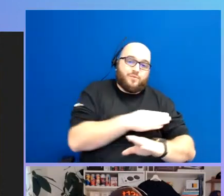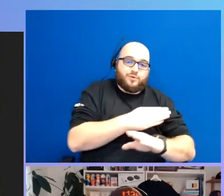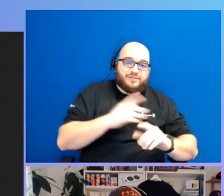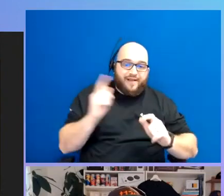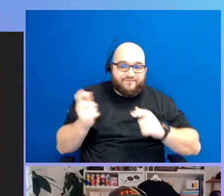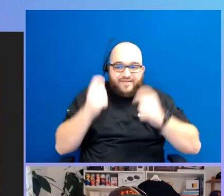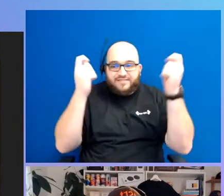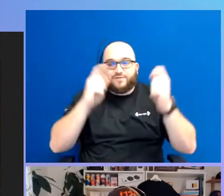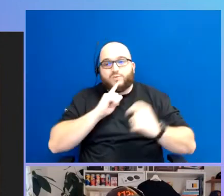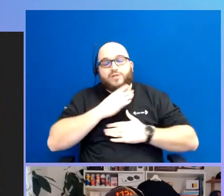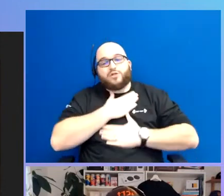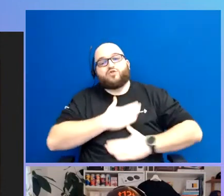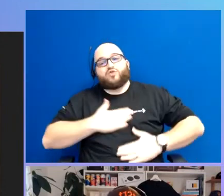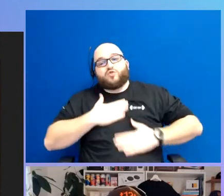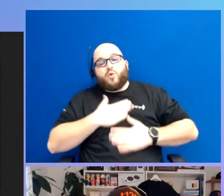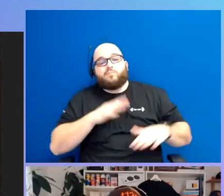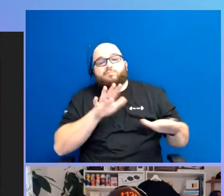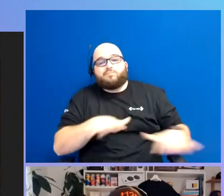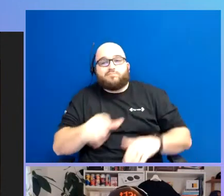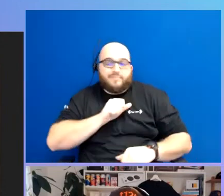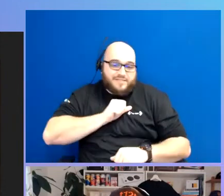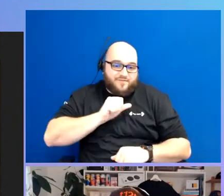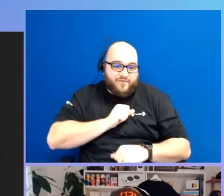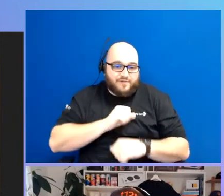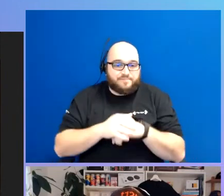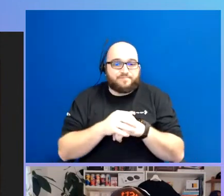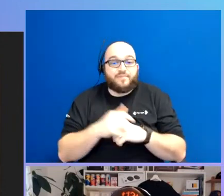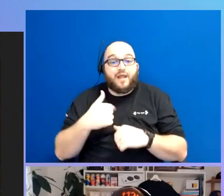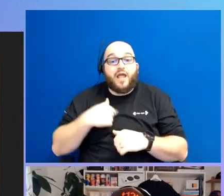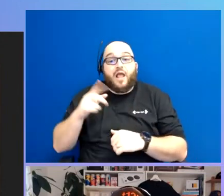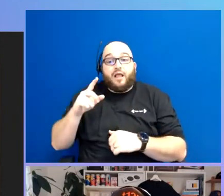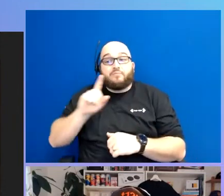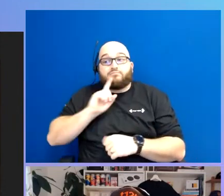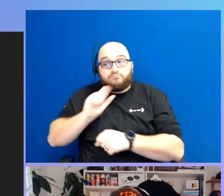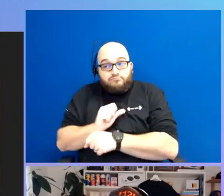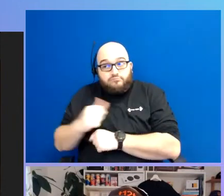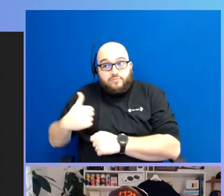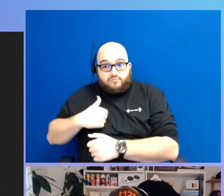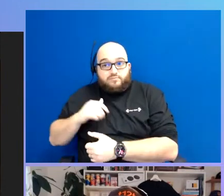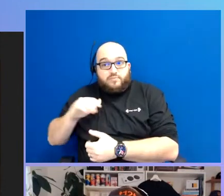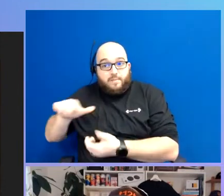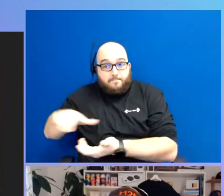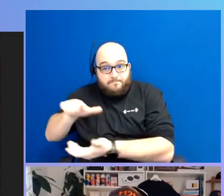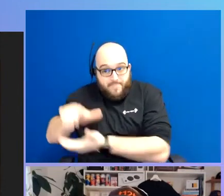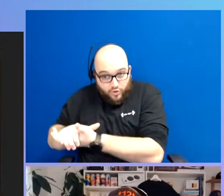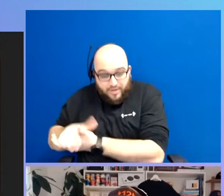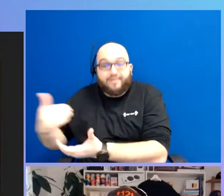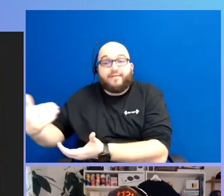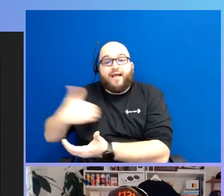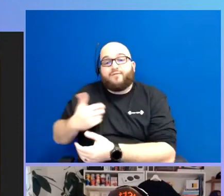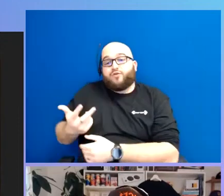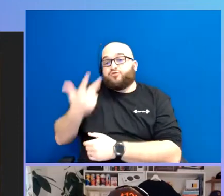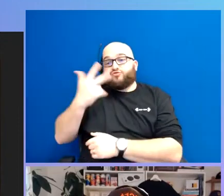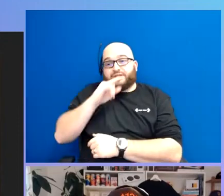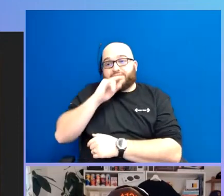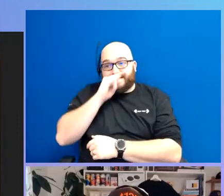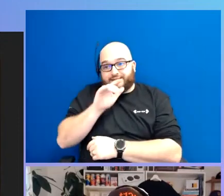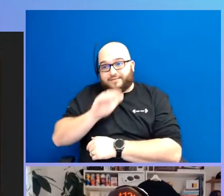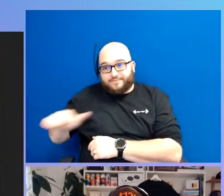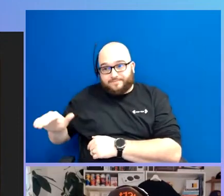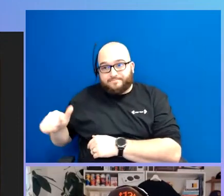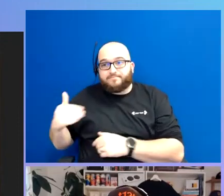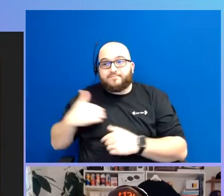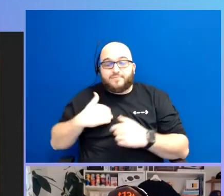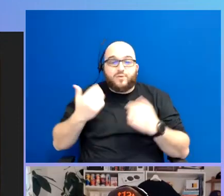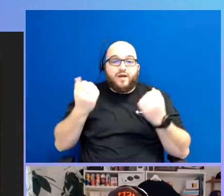enjoying myself. I am married and I have 3 kids. So I have a lot